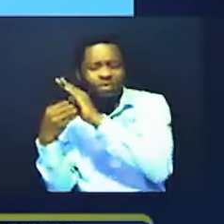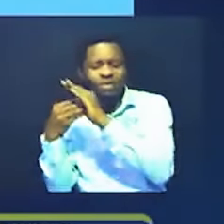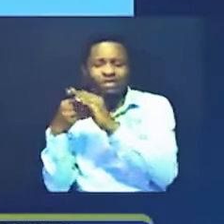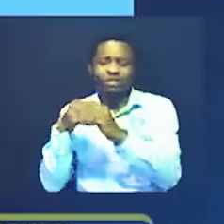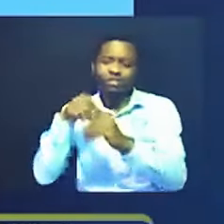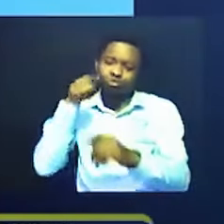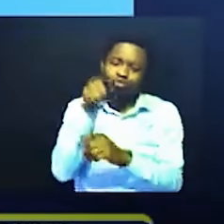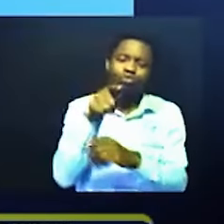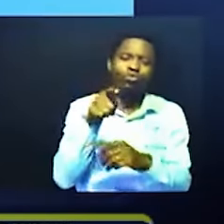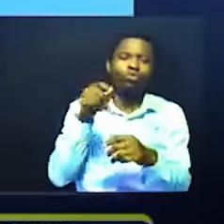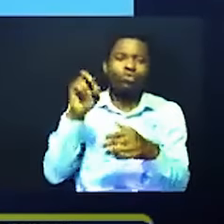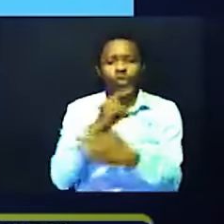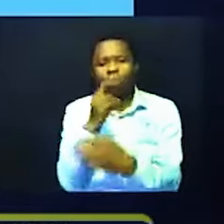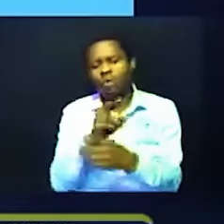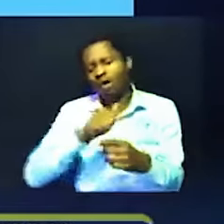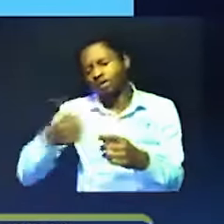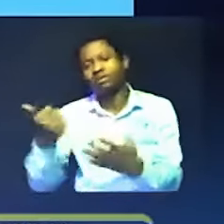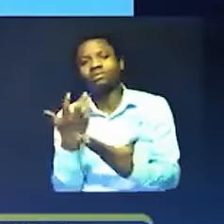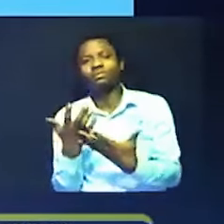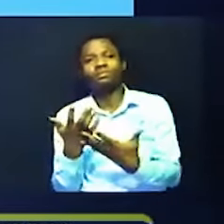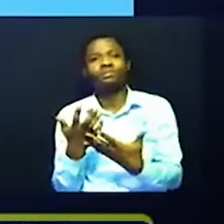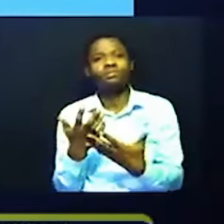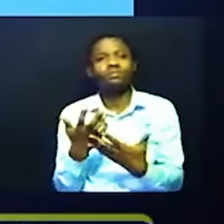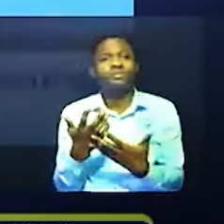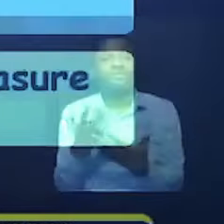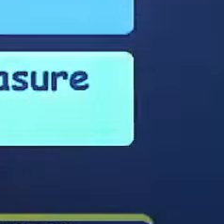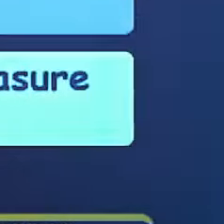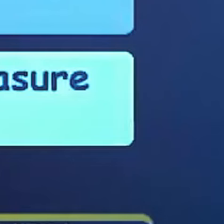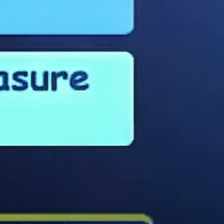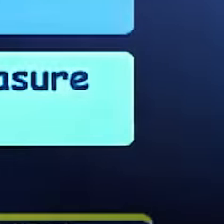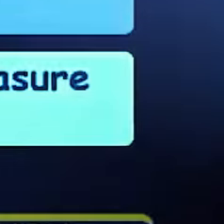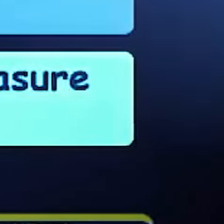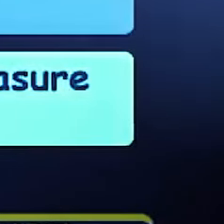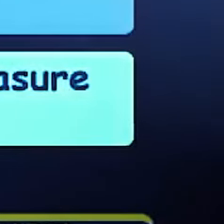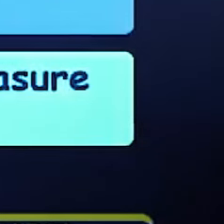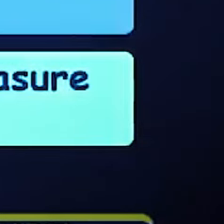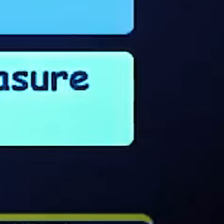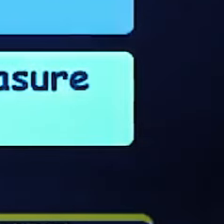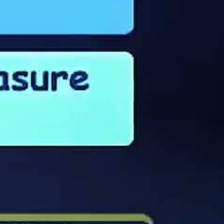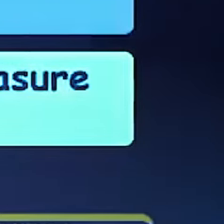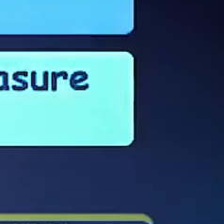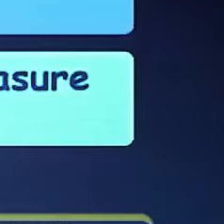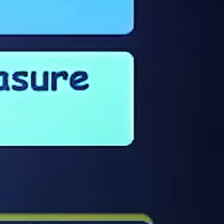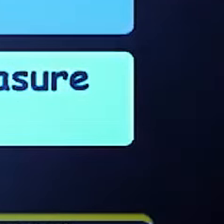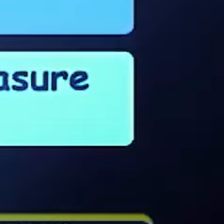wrong that rich offense or causes displeasure is